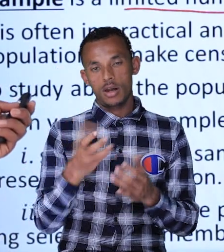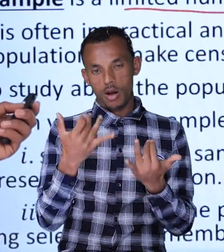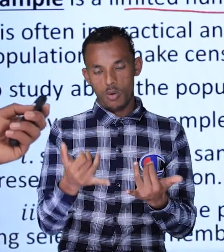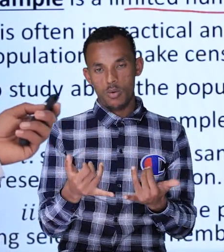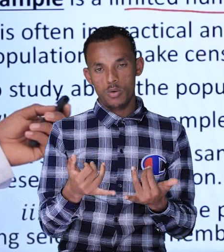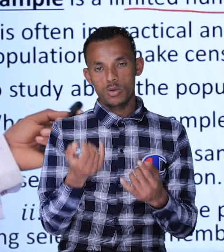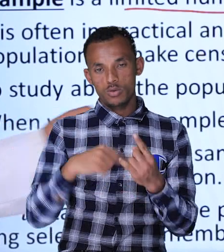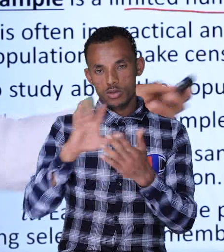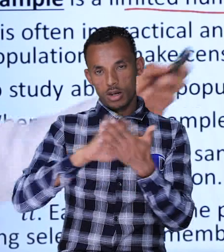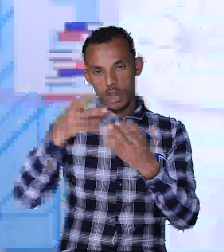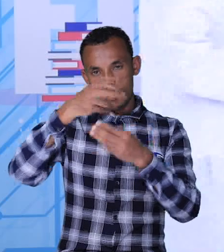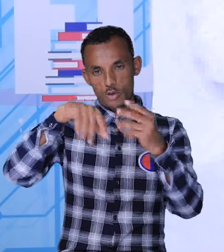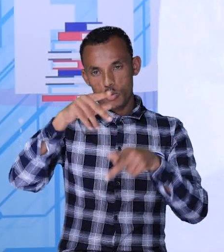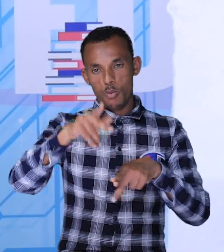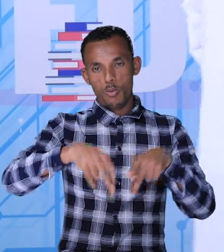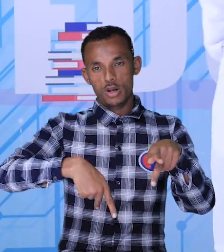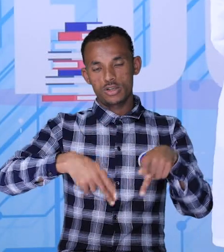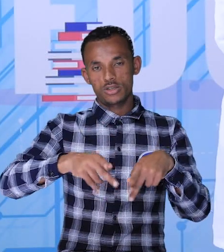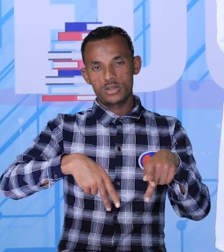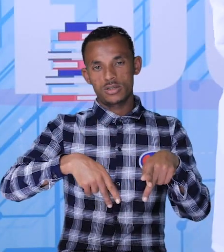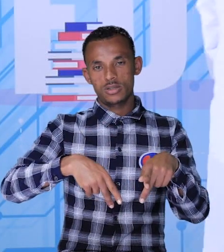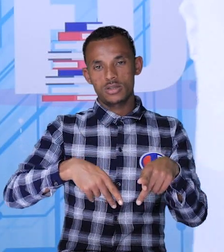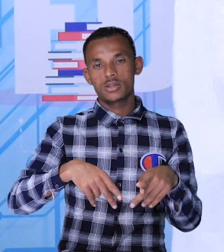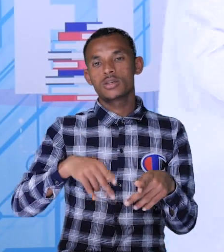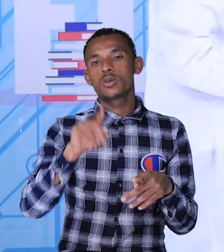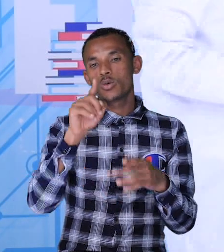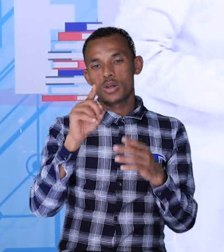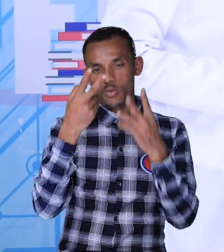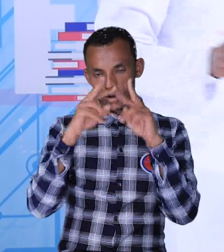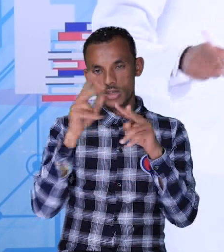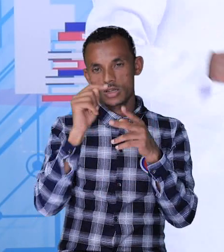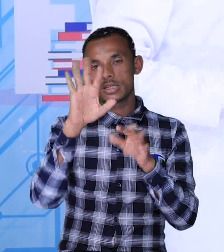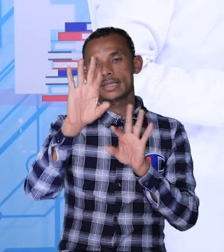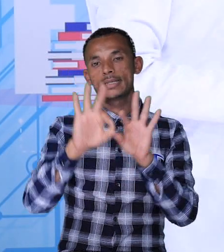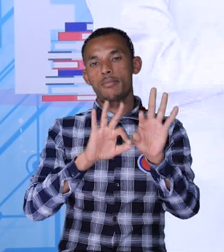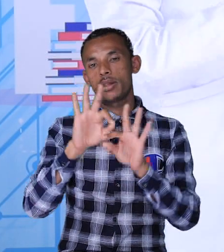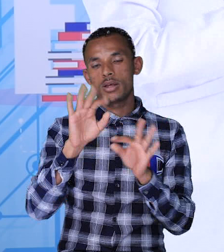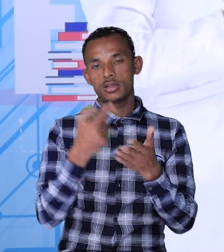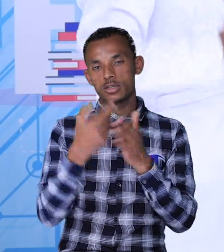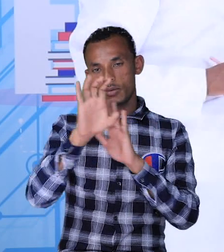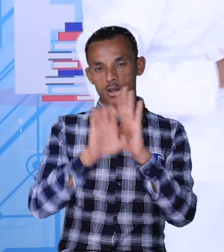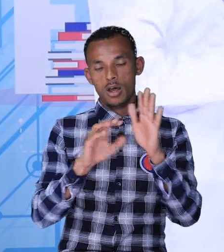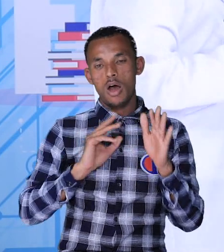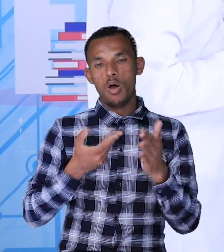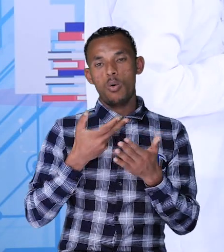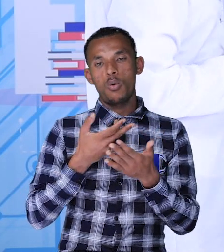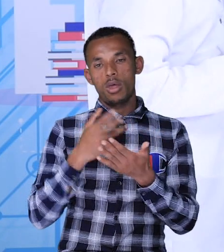So to study about the population, we need to take what? A sample. So in this chapter, we'll see how to take a sample, the